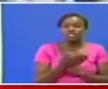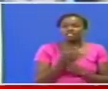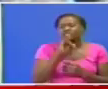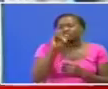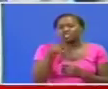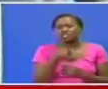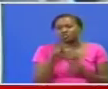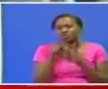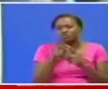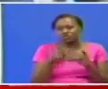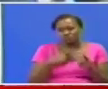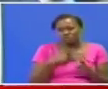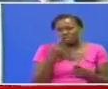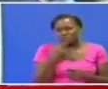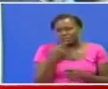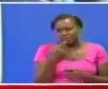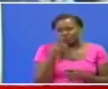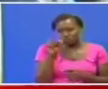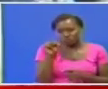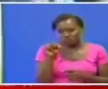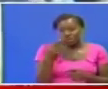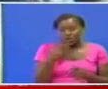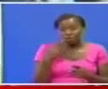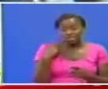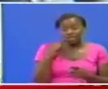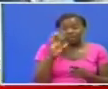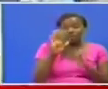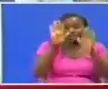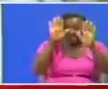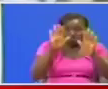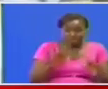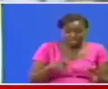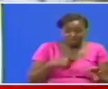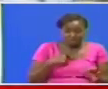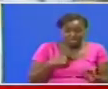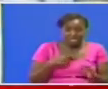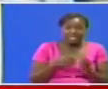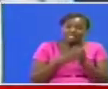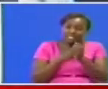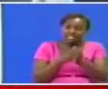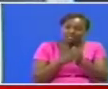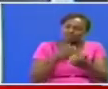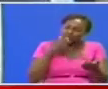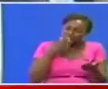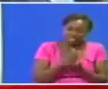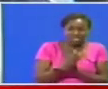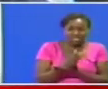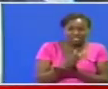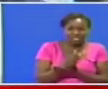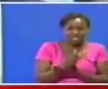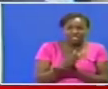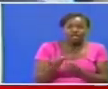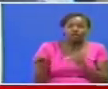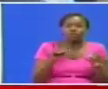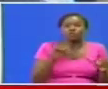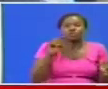words for my lips. The priorities of the government I will head must be right and clear. I will put the people